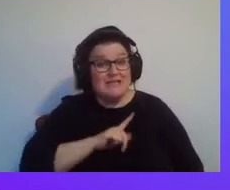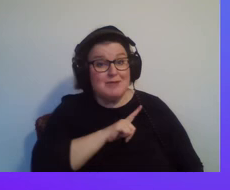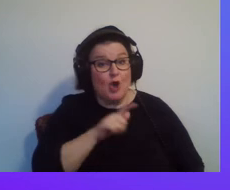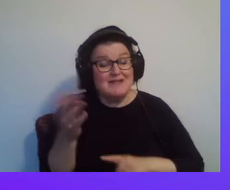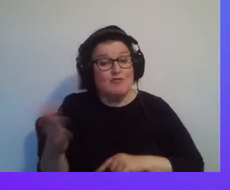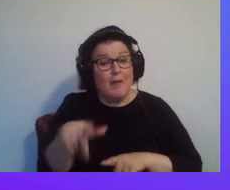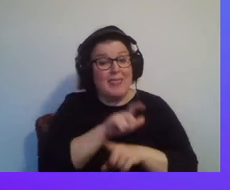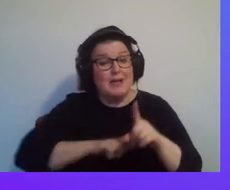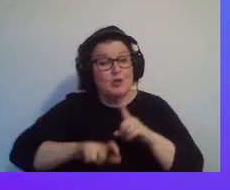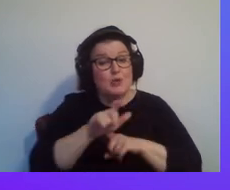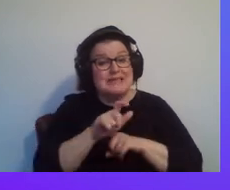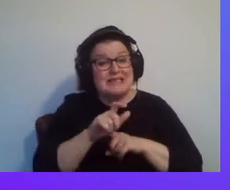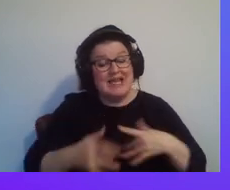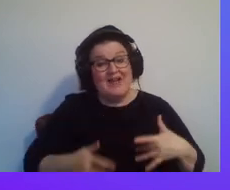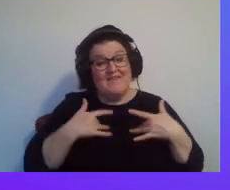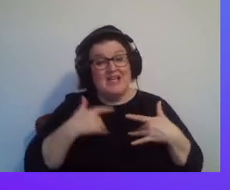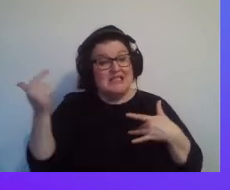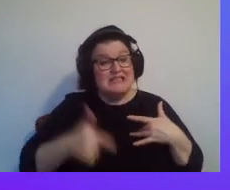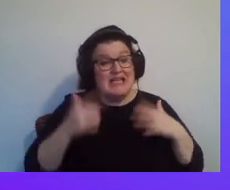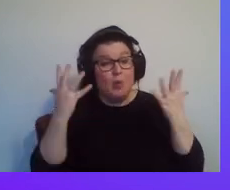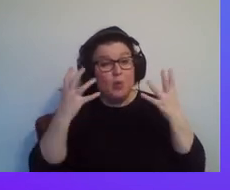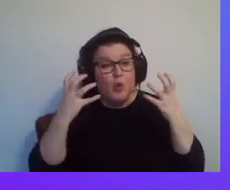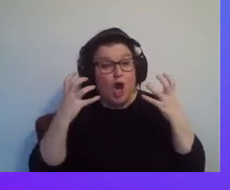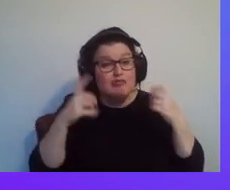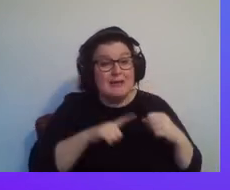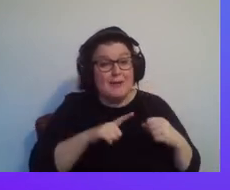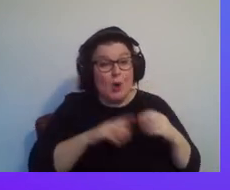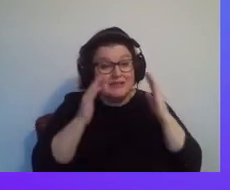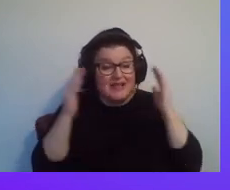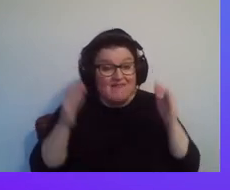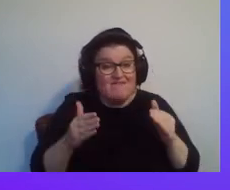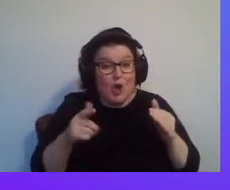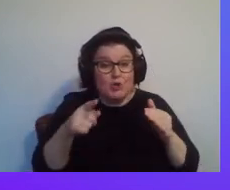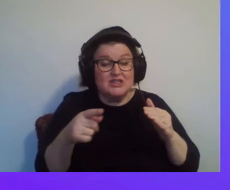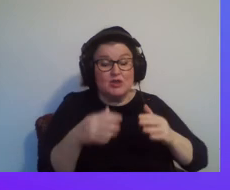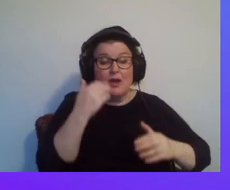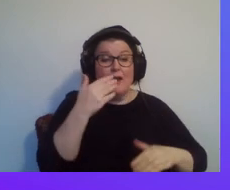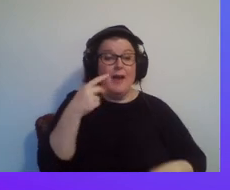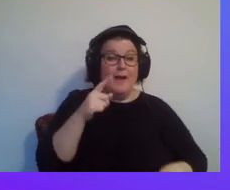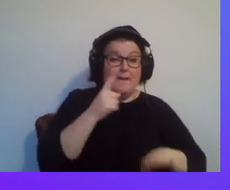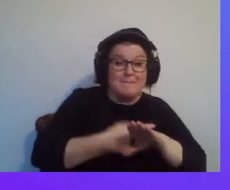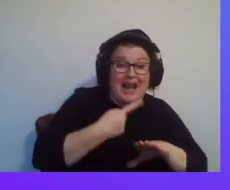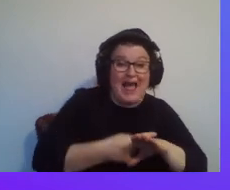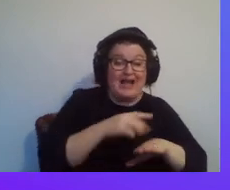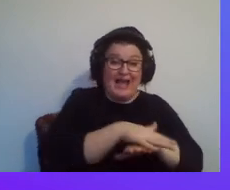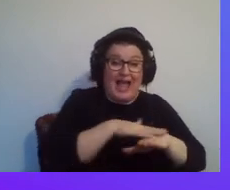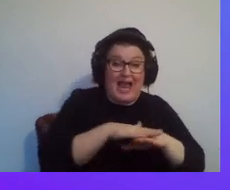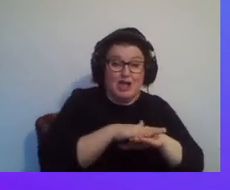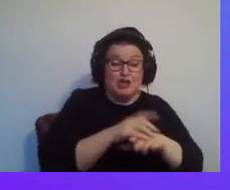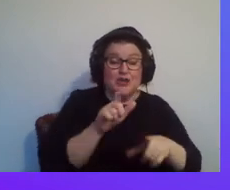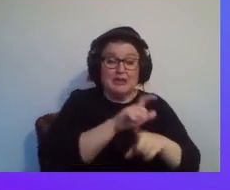There's a questionnaire that says, look, is there a danger that the focus on Black, Asian and minority communities vaccine hesitancy could